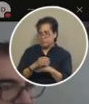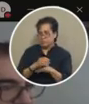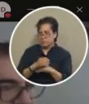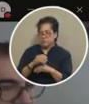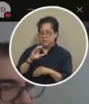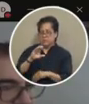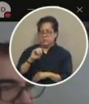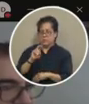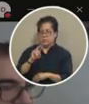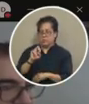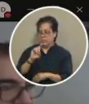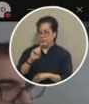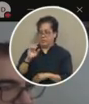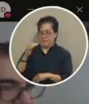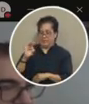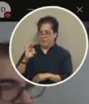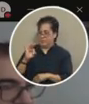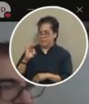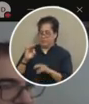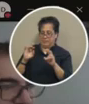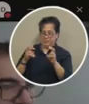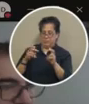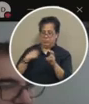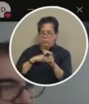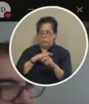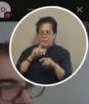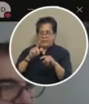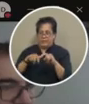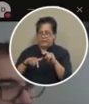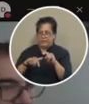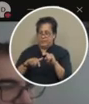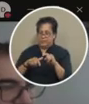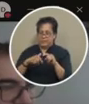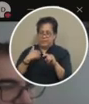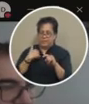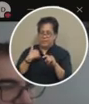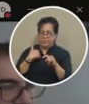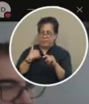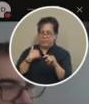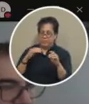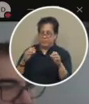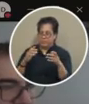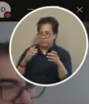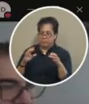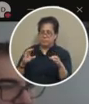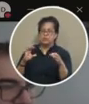this COVID-19 issue, we can't have a joint